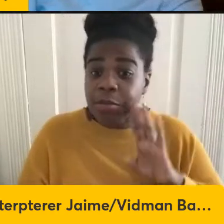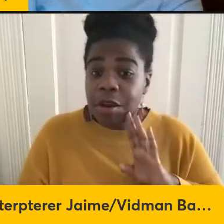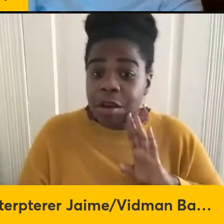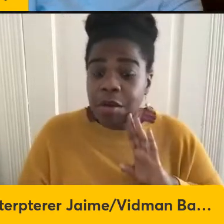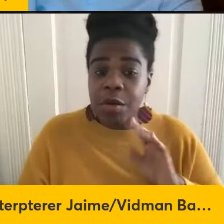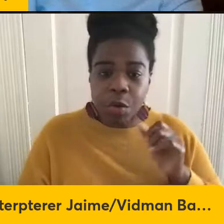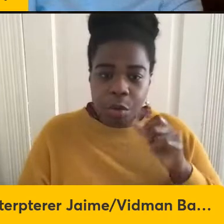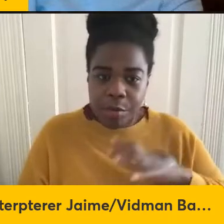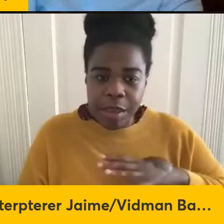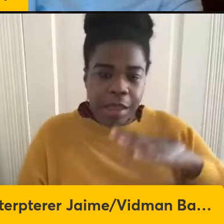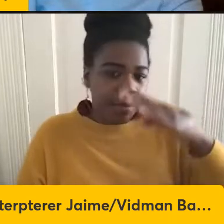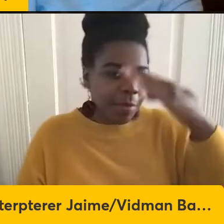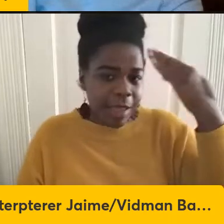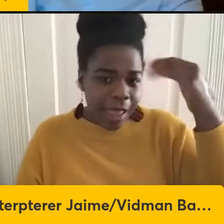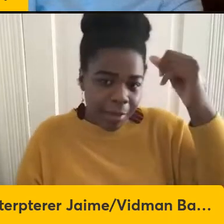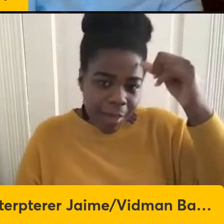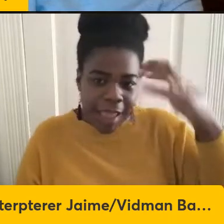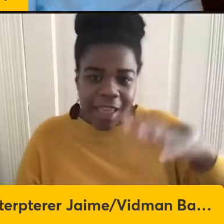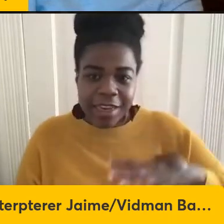man